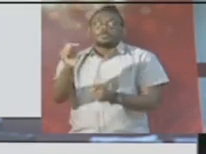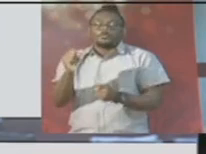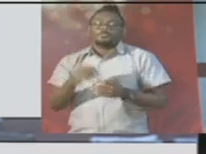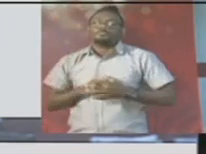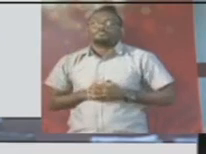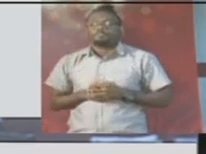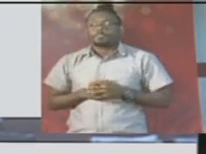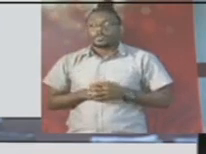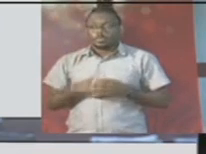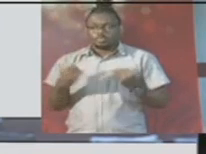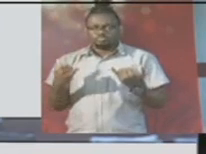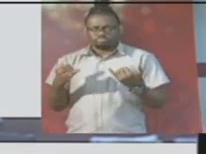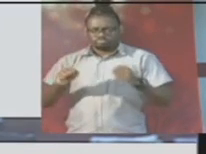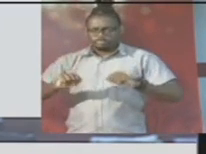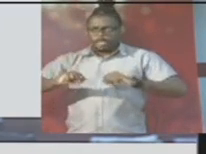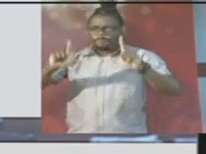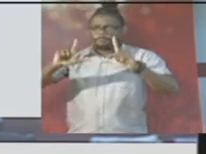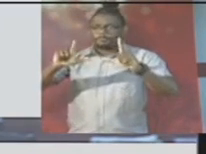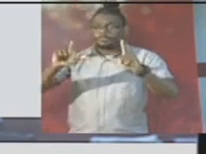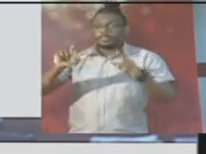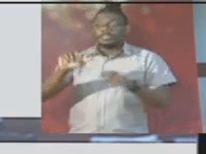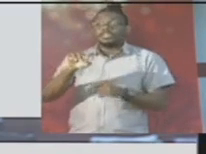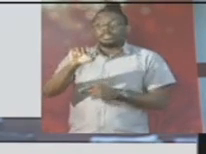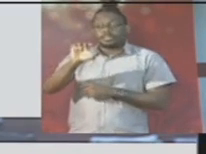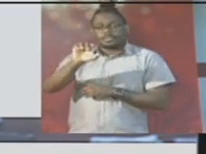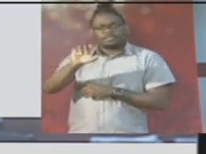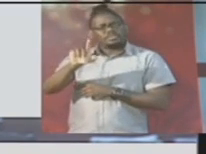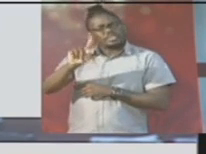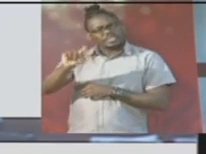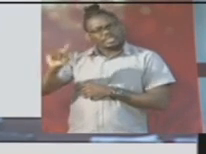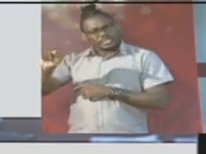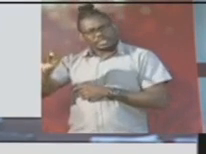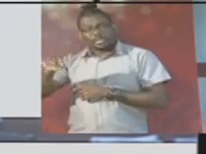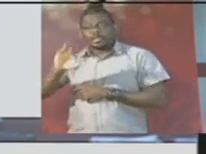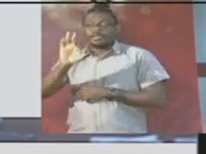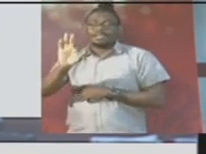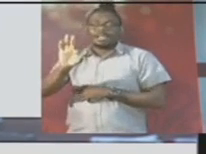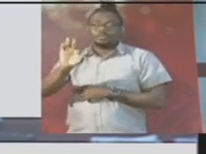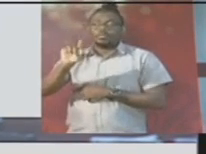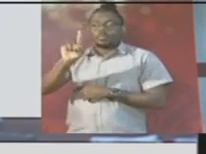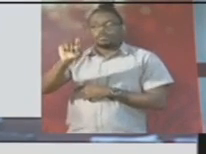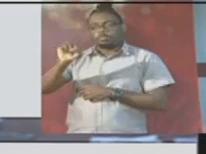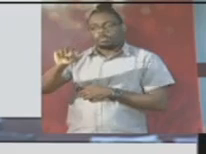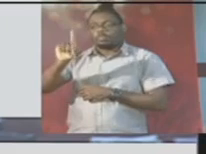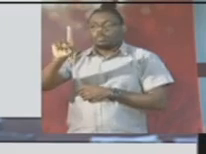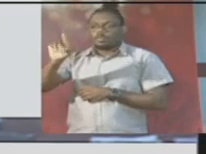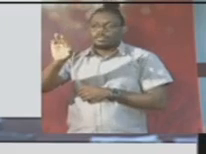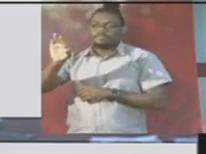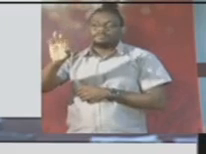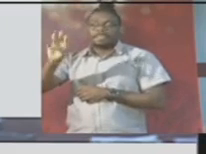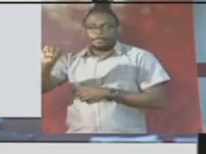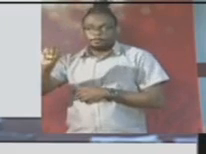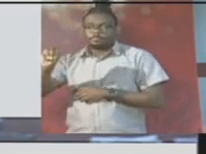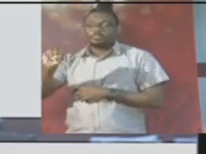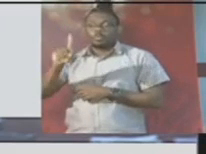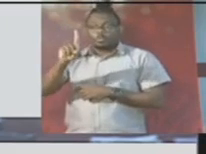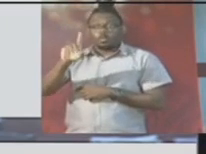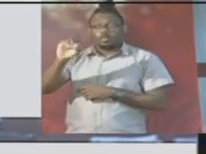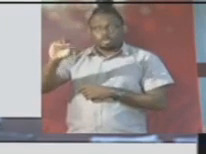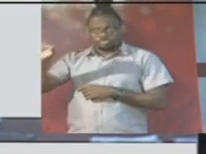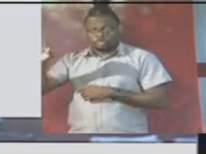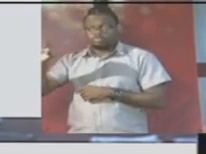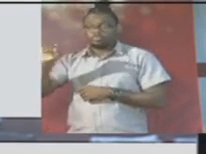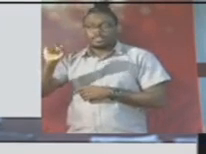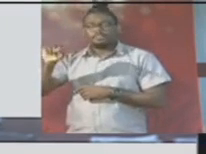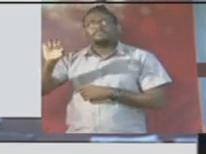bringing you live coverage on TTT, Talk City 91.1 FM, Suite 100.1 FM, Next 99.1 FM,